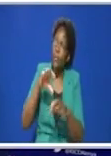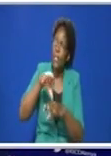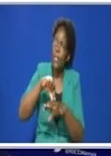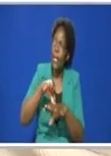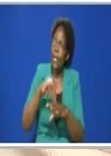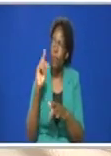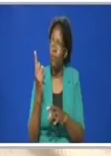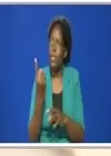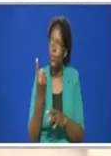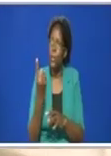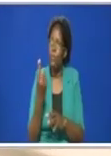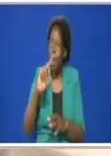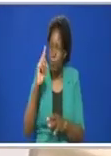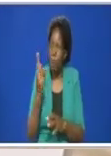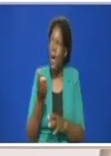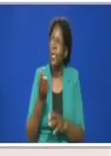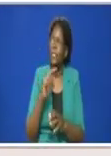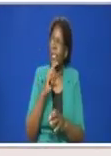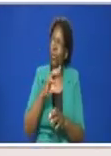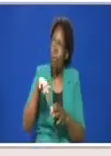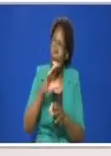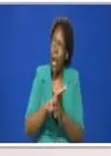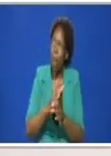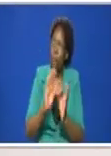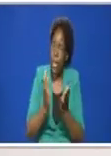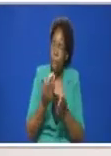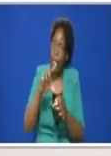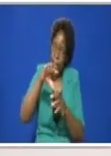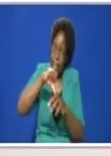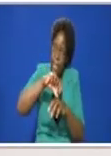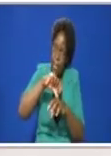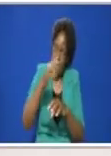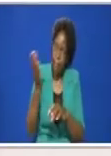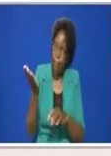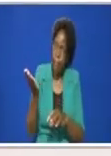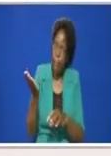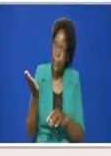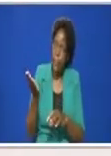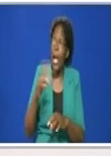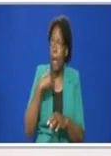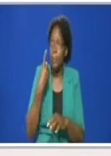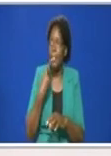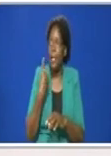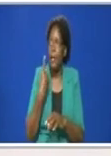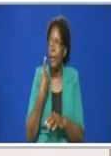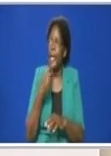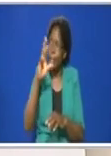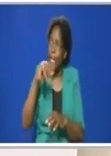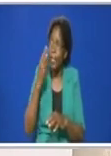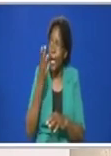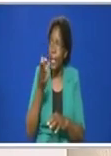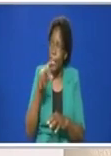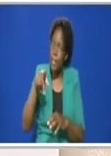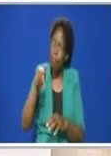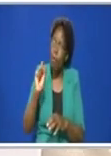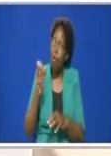is the First layer, we have the skin. The skin? Yeah. All right. So I'm saying, just like this